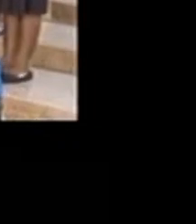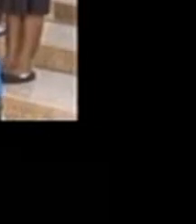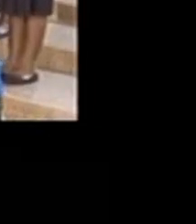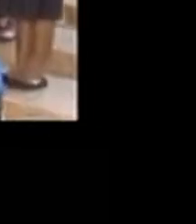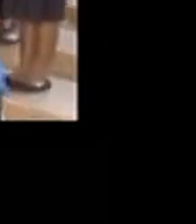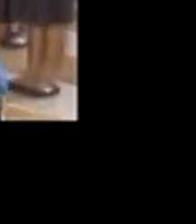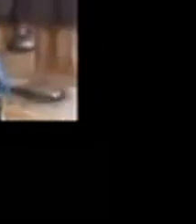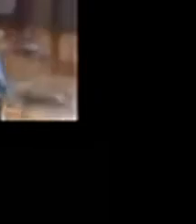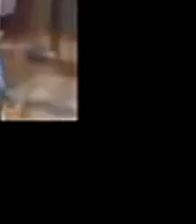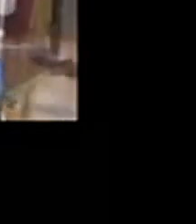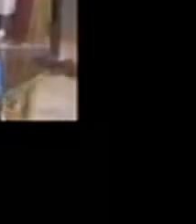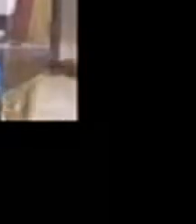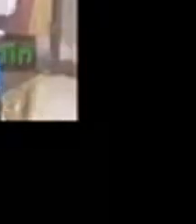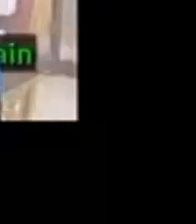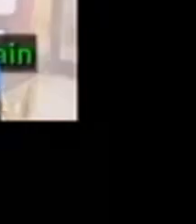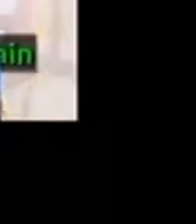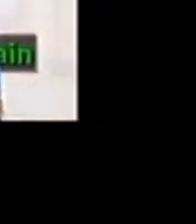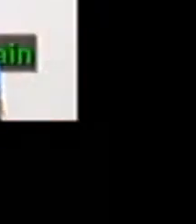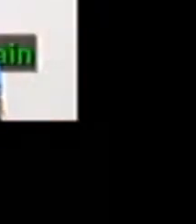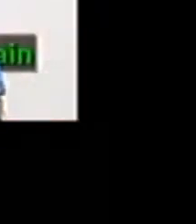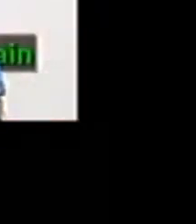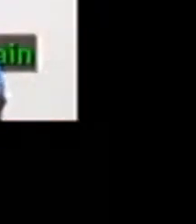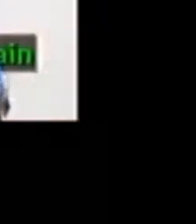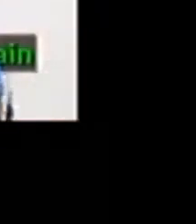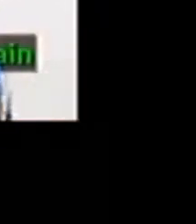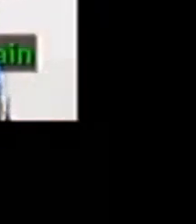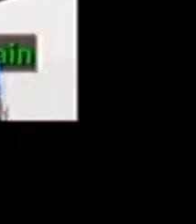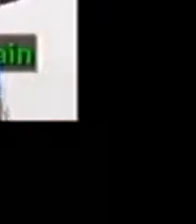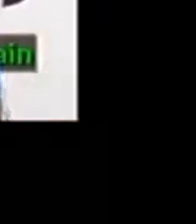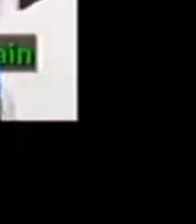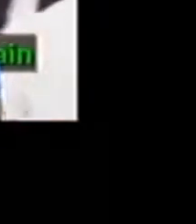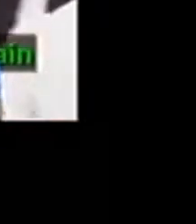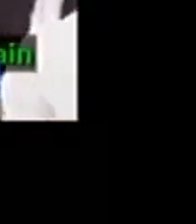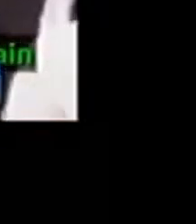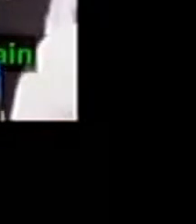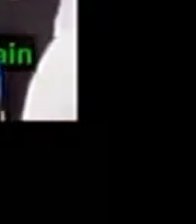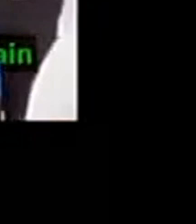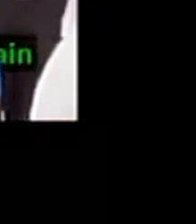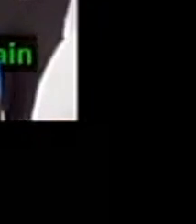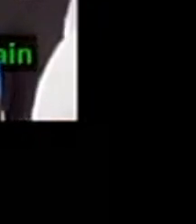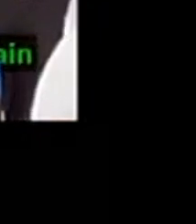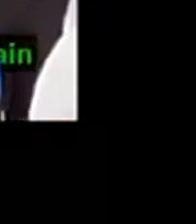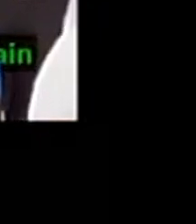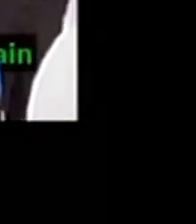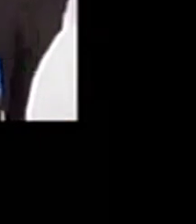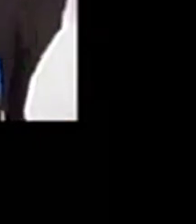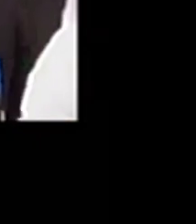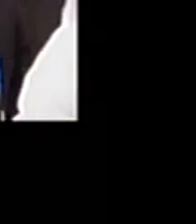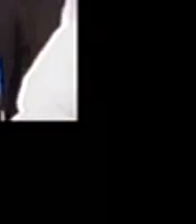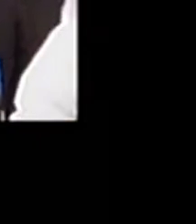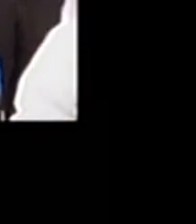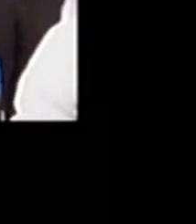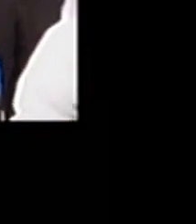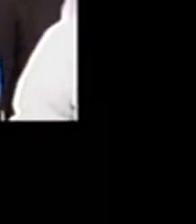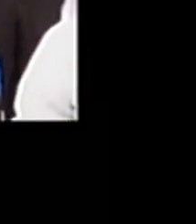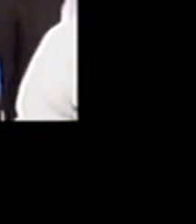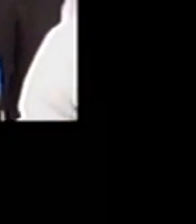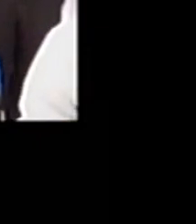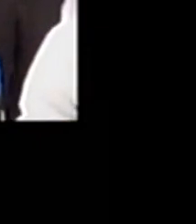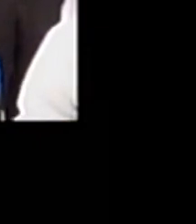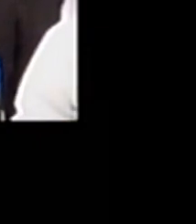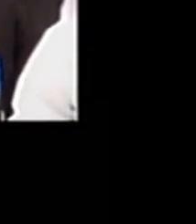So weak and so frail, so often she reached out, but her efforts failed. With faith